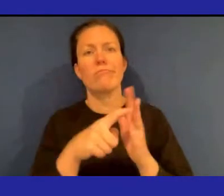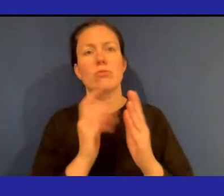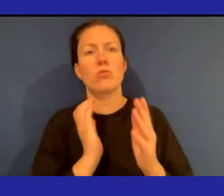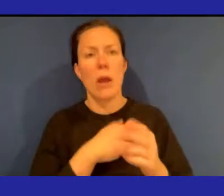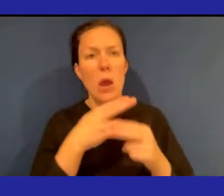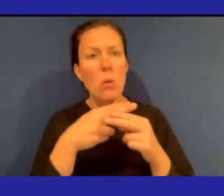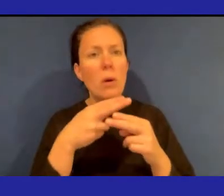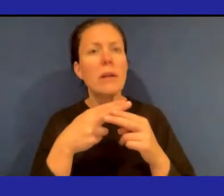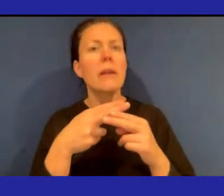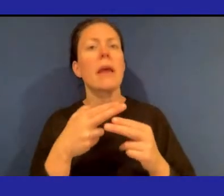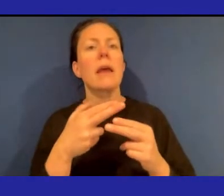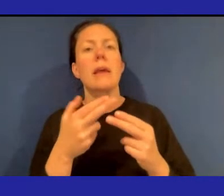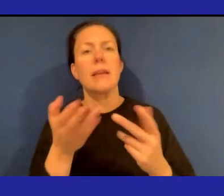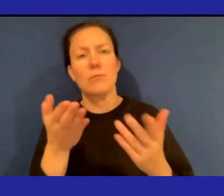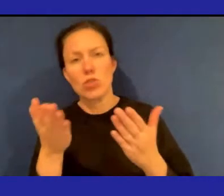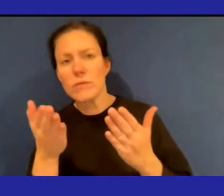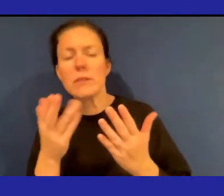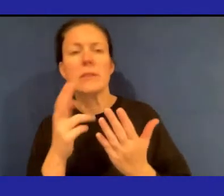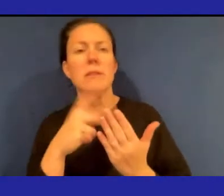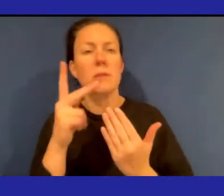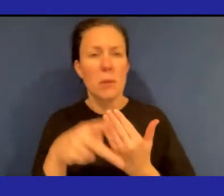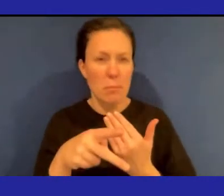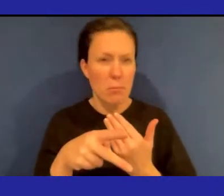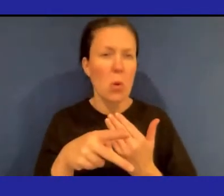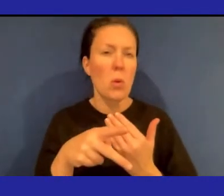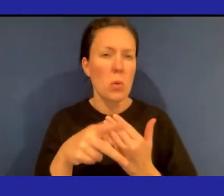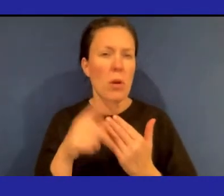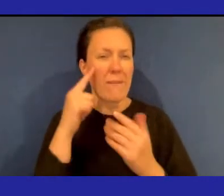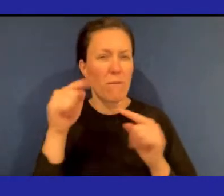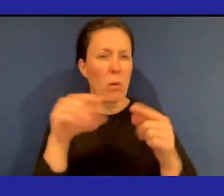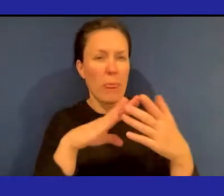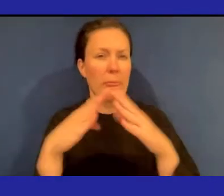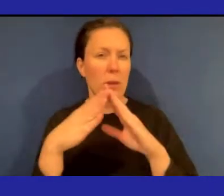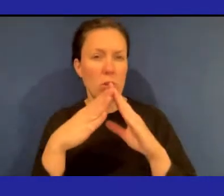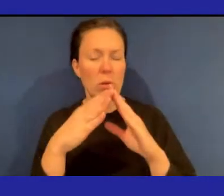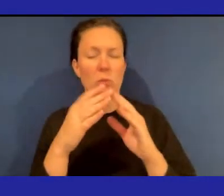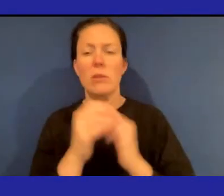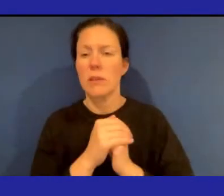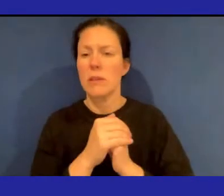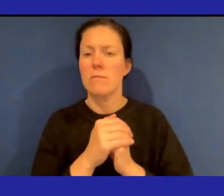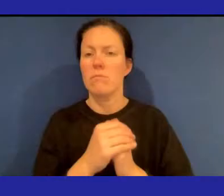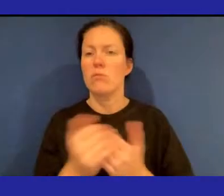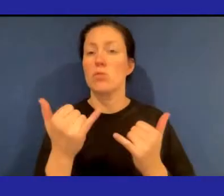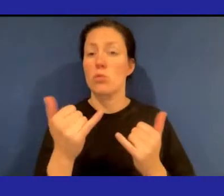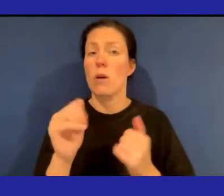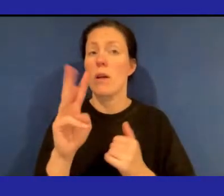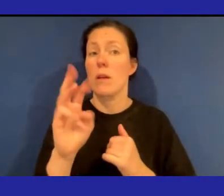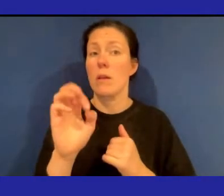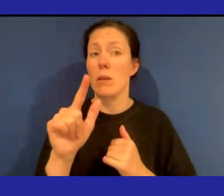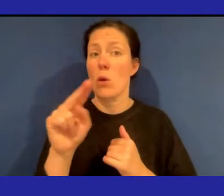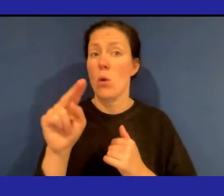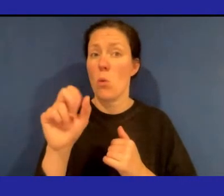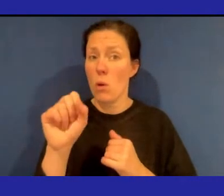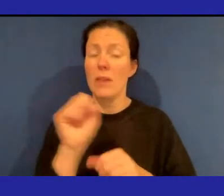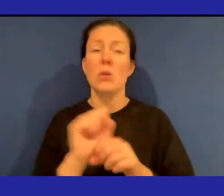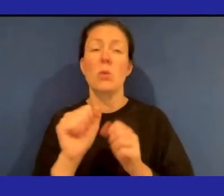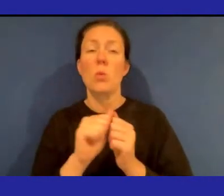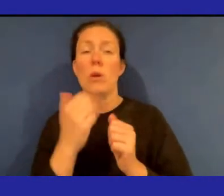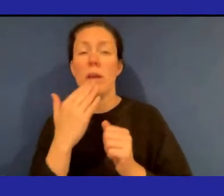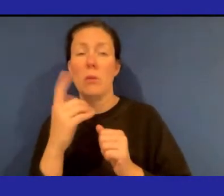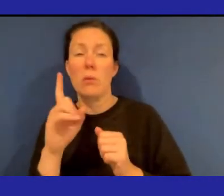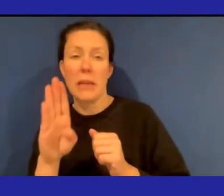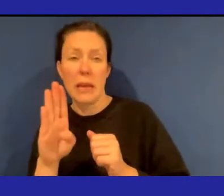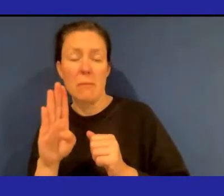have to offer and participating in the wellness, currently working with the diabetes and other screenings